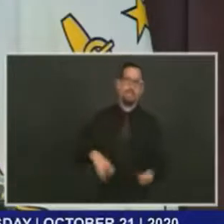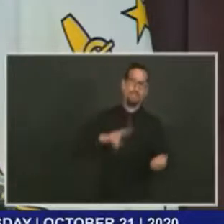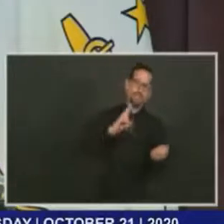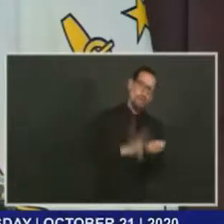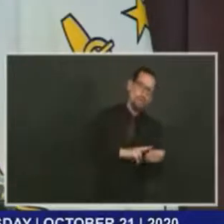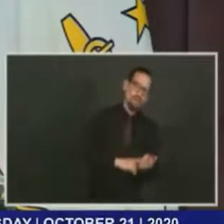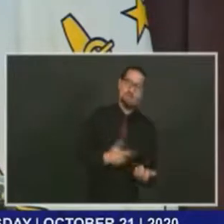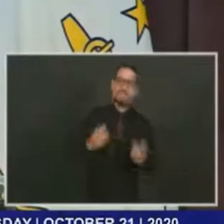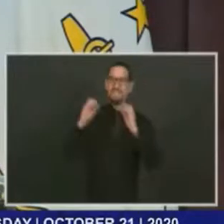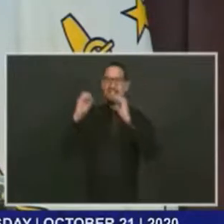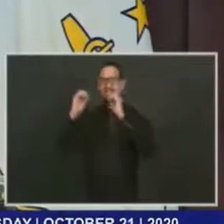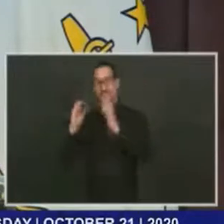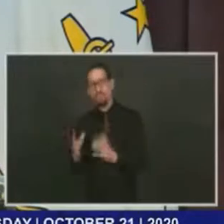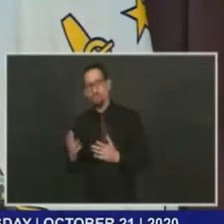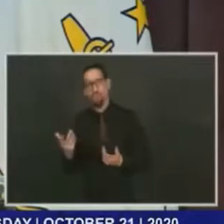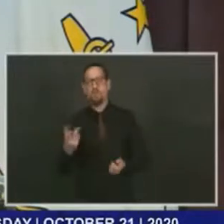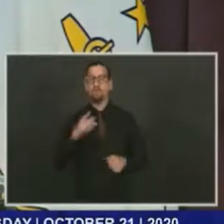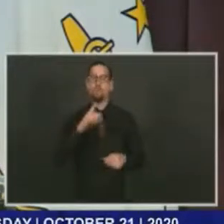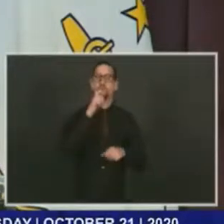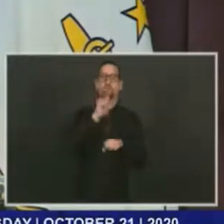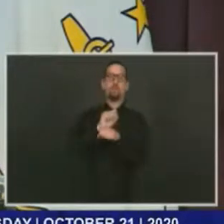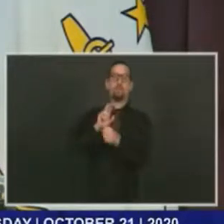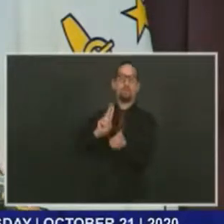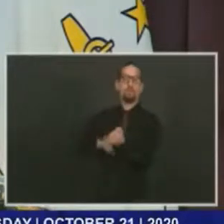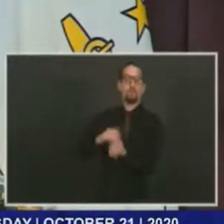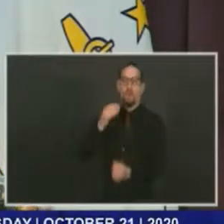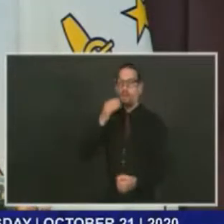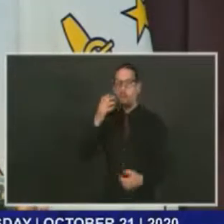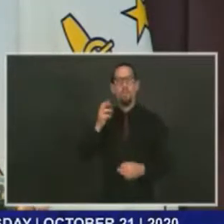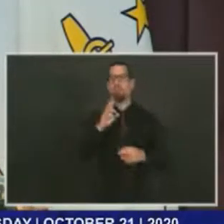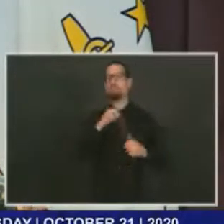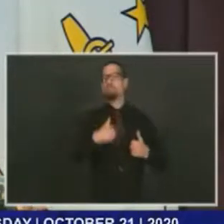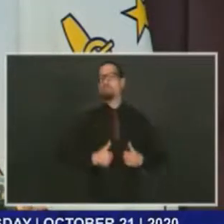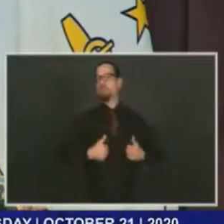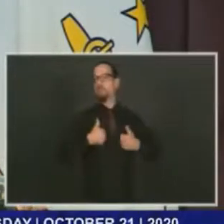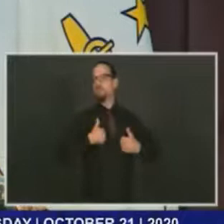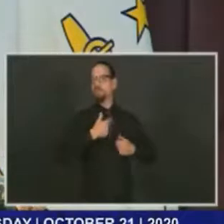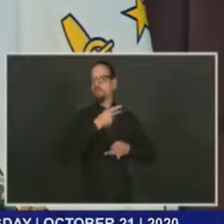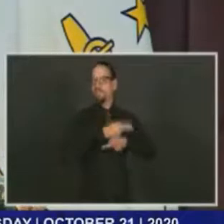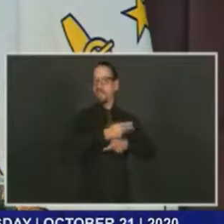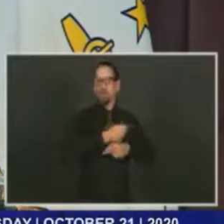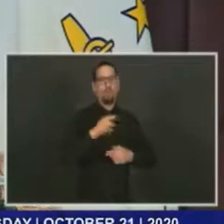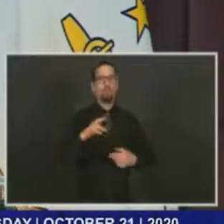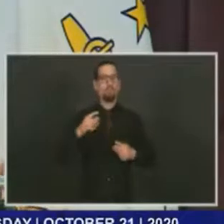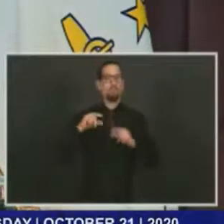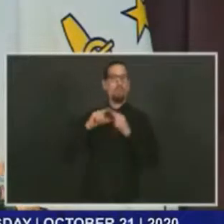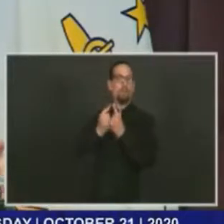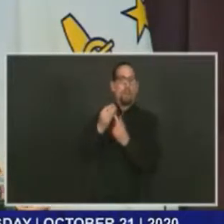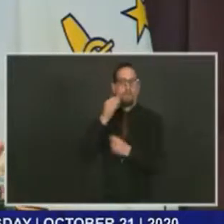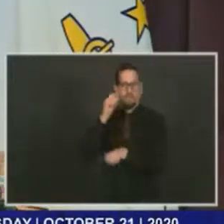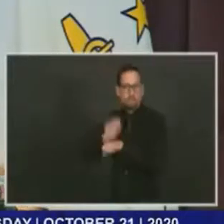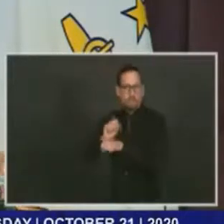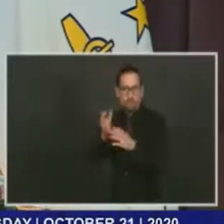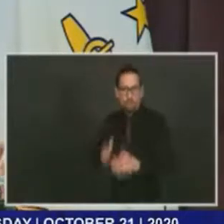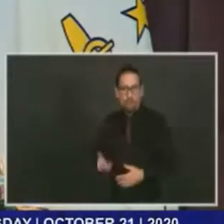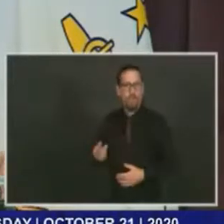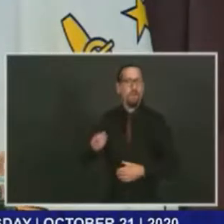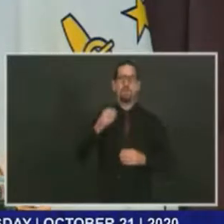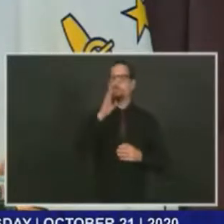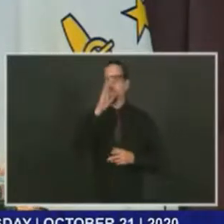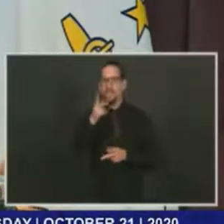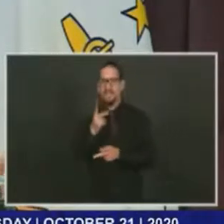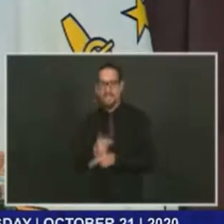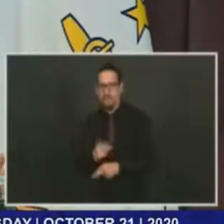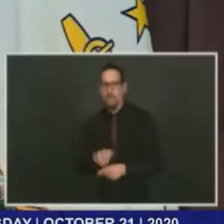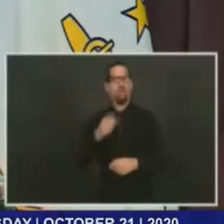staff, caregivers, public safety, all the frontline workers, many of whom have literally not had a